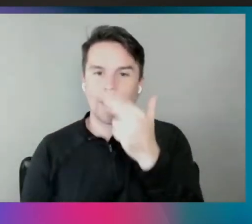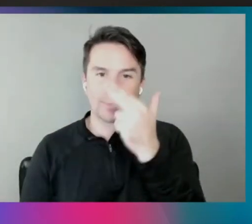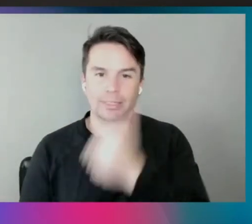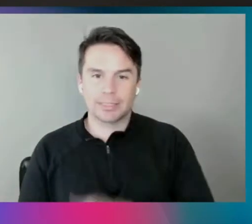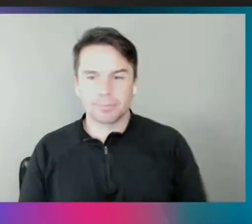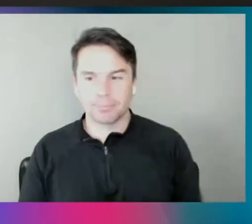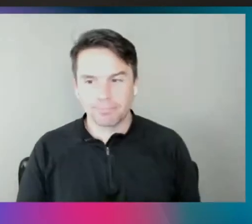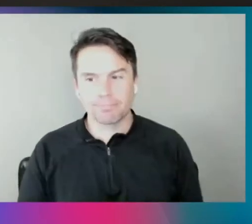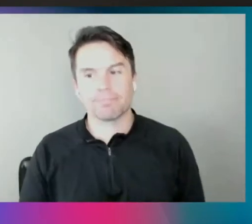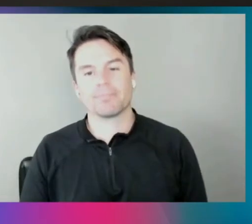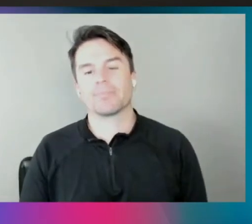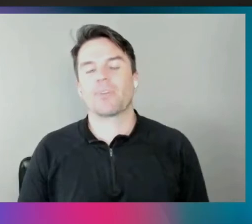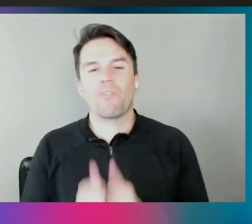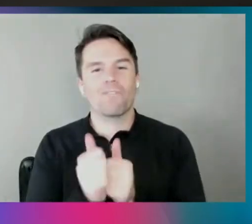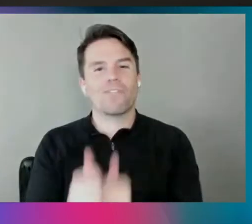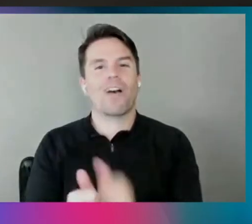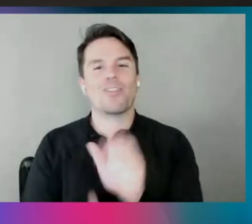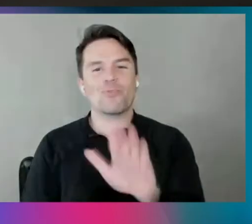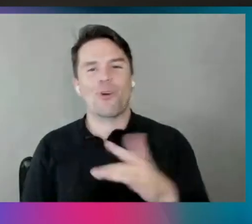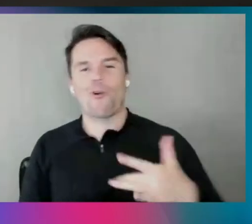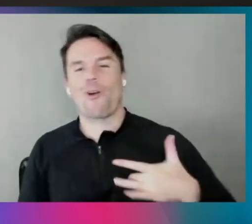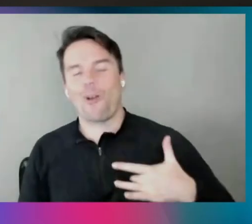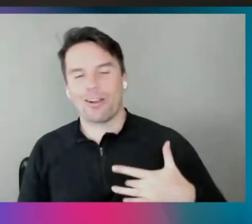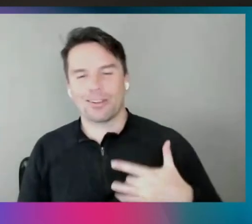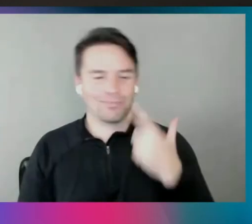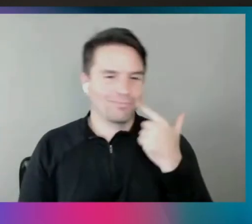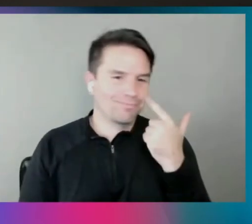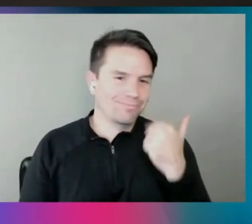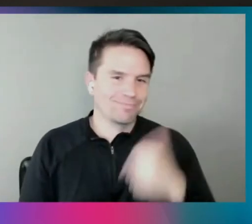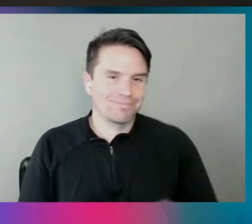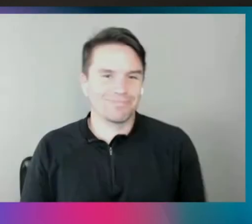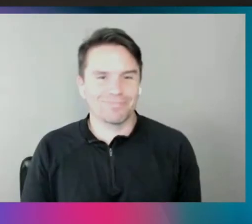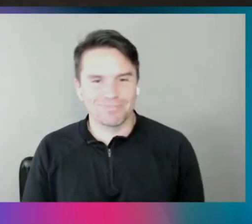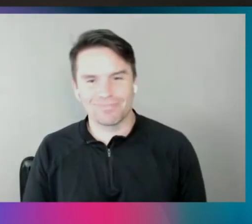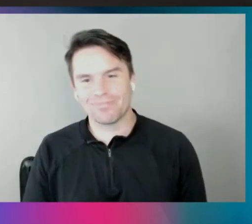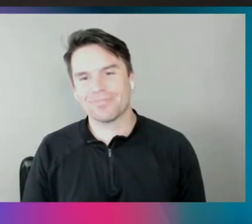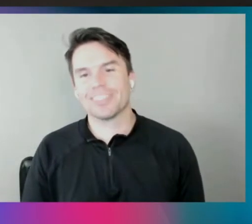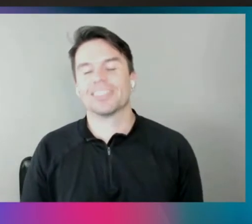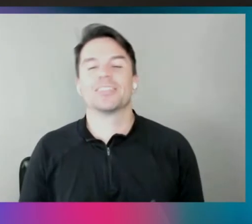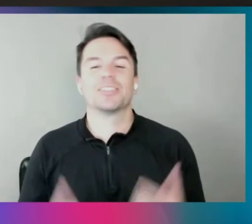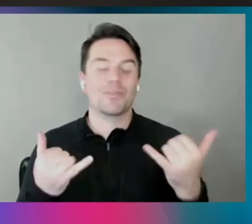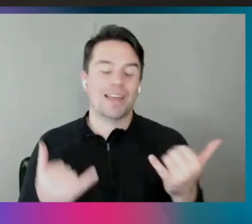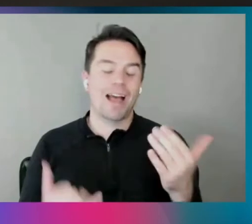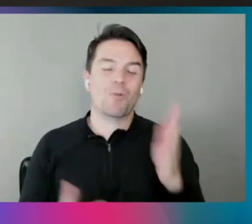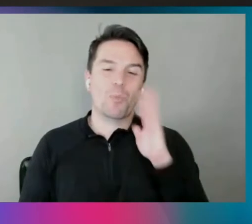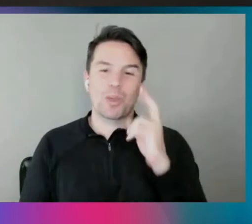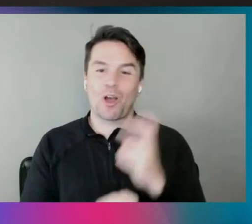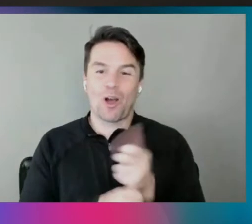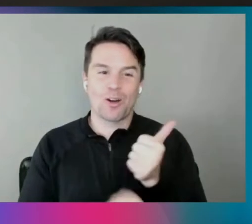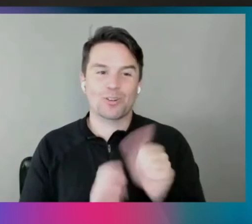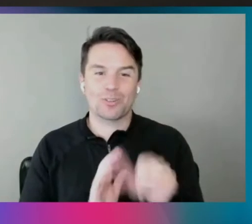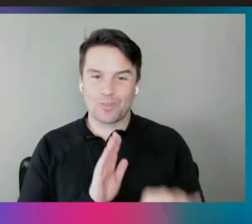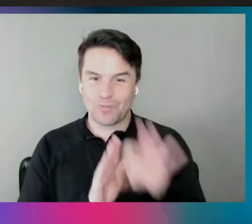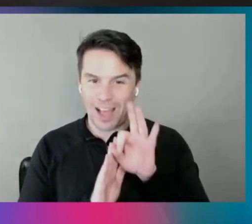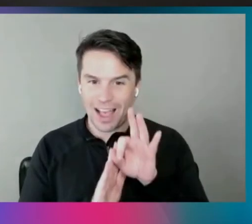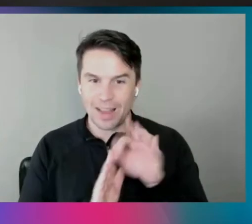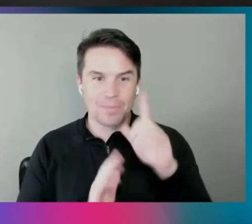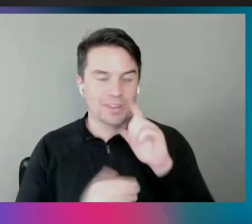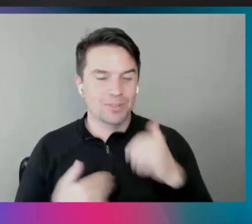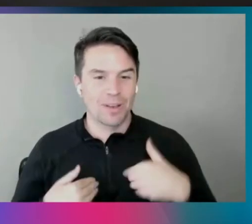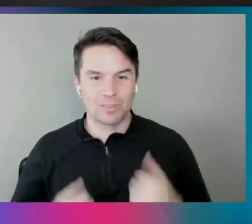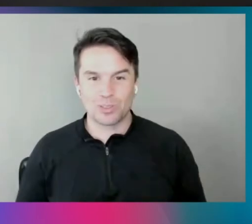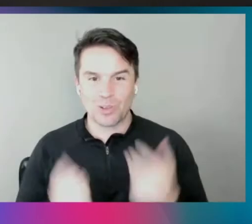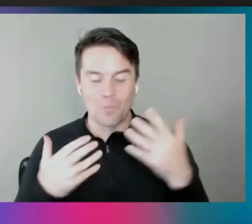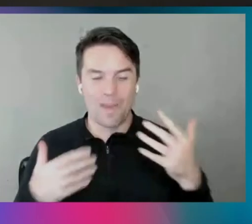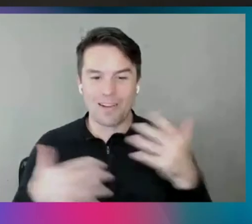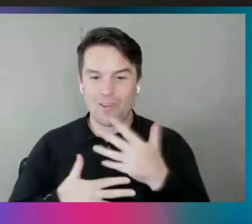my heart. So now, unfortunately, it's going to be a little hard. It's going to be harder to find them now that you got all those horror movies. Yeah. in there. I told you. You